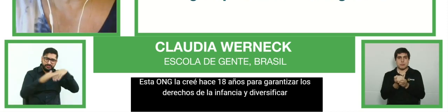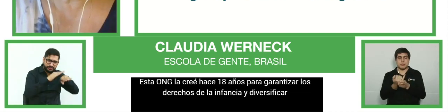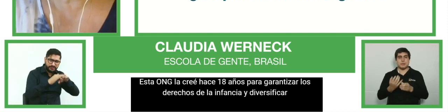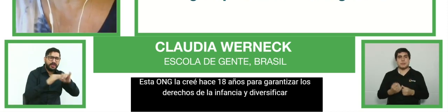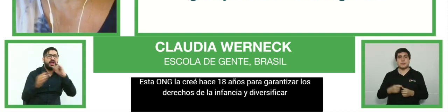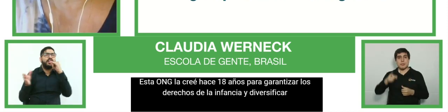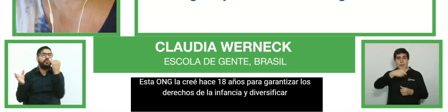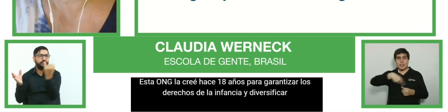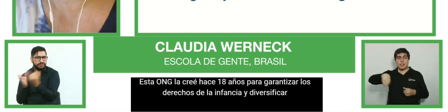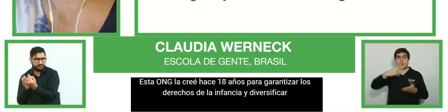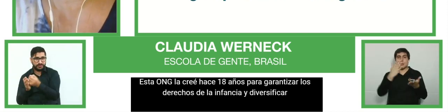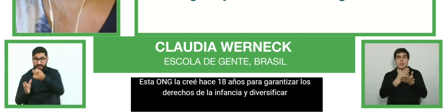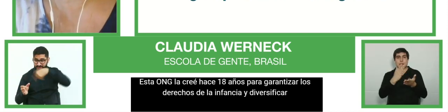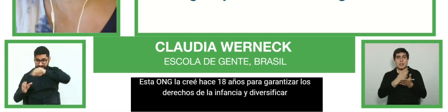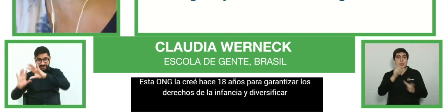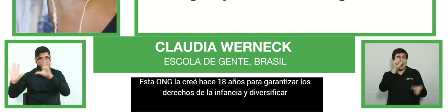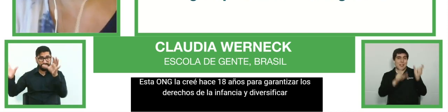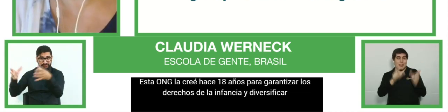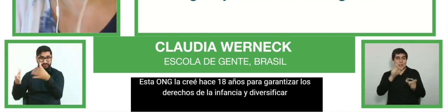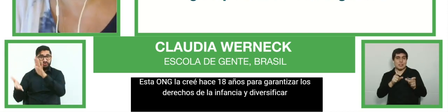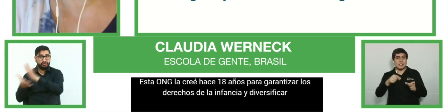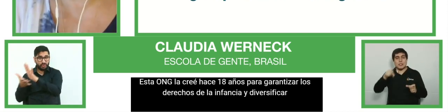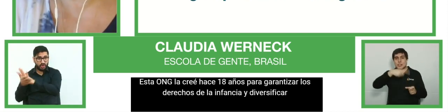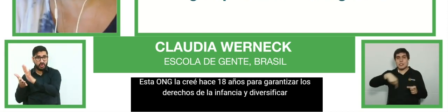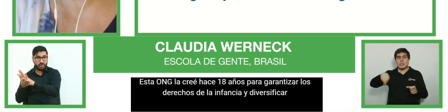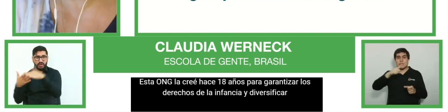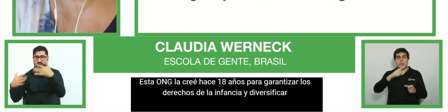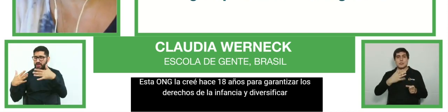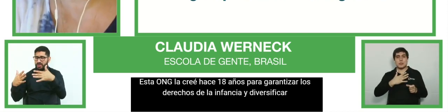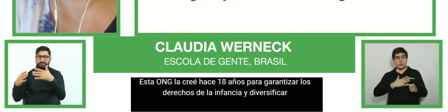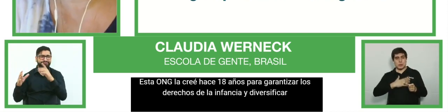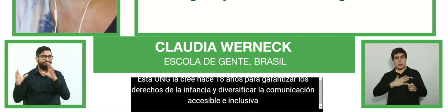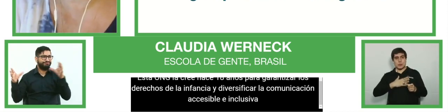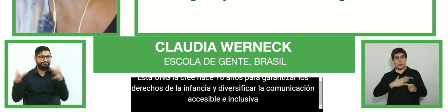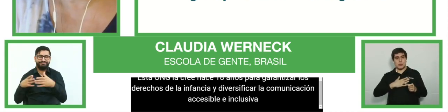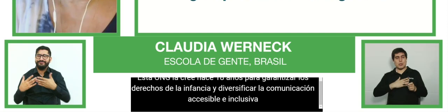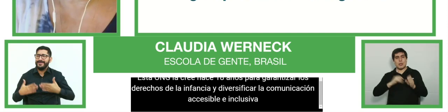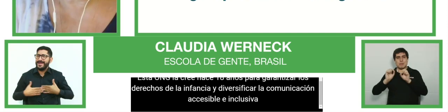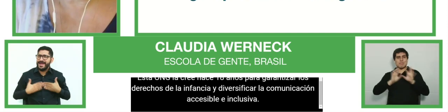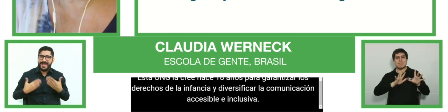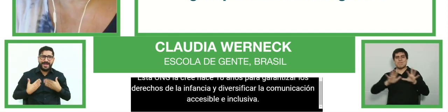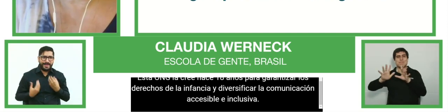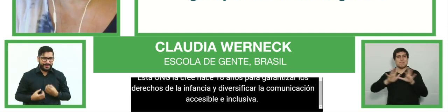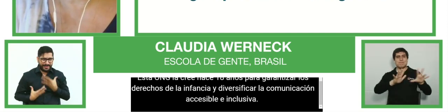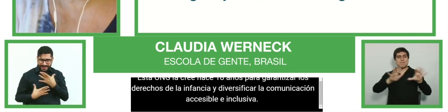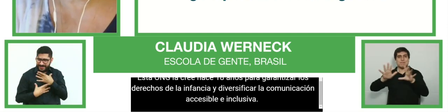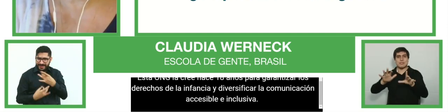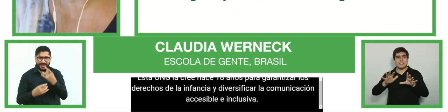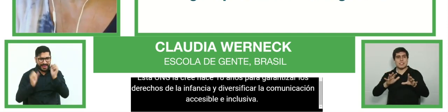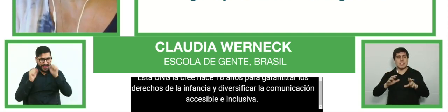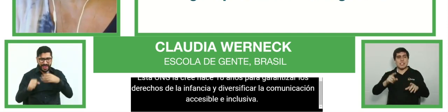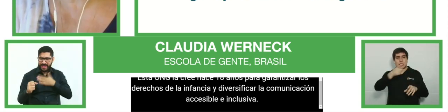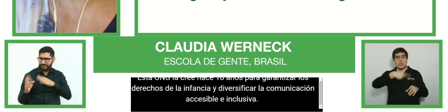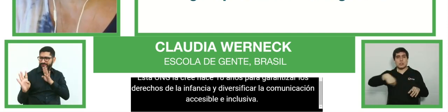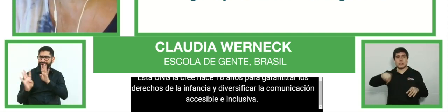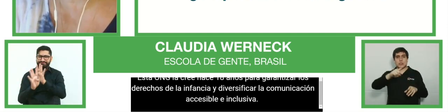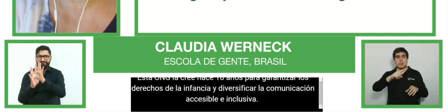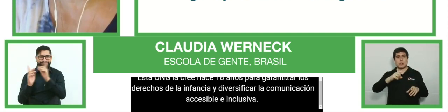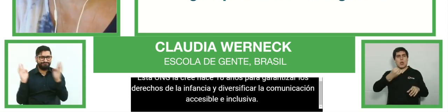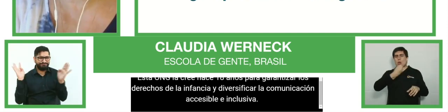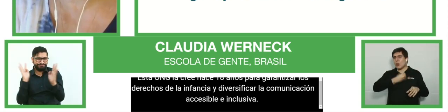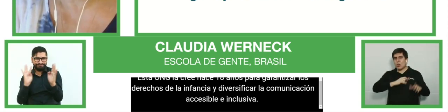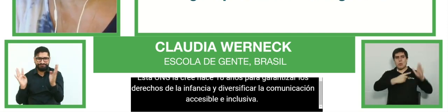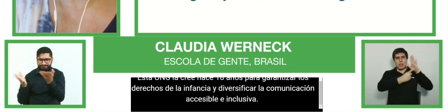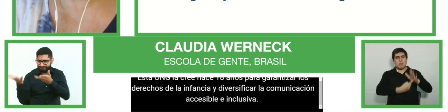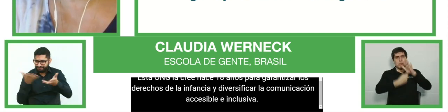Gente because we follow people and we don't admit any type of discrimination based